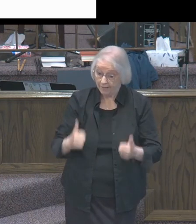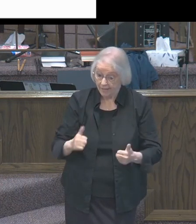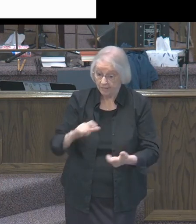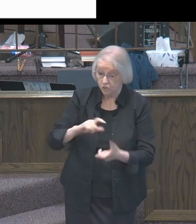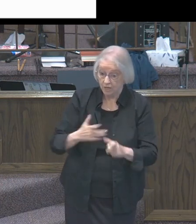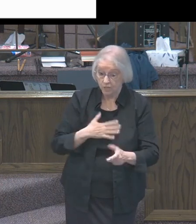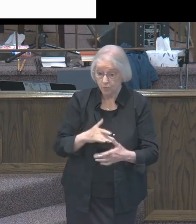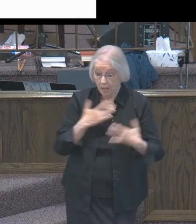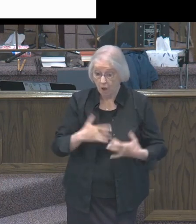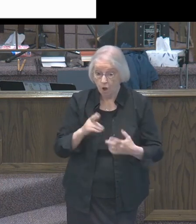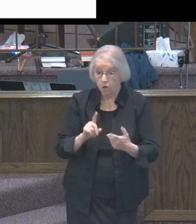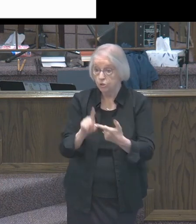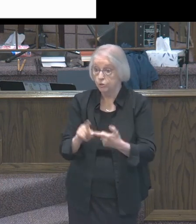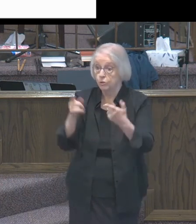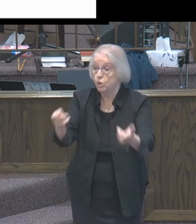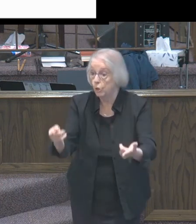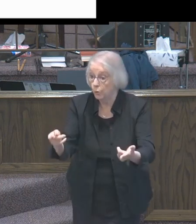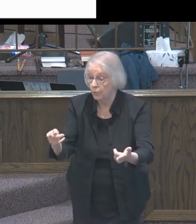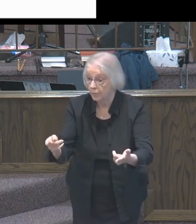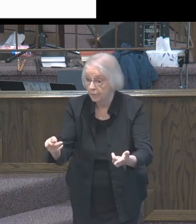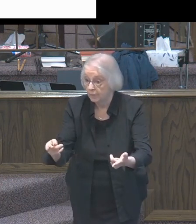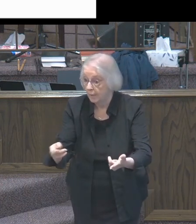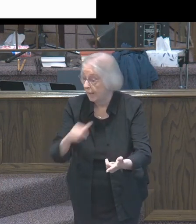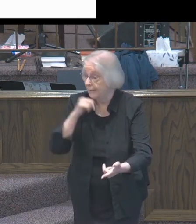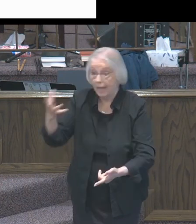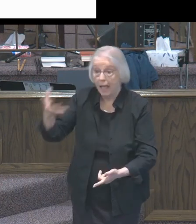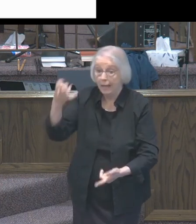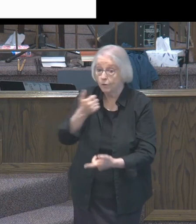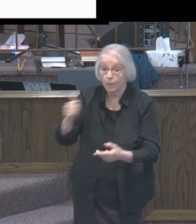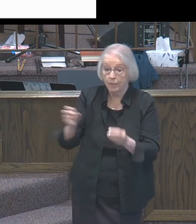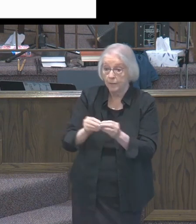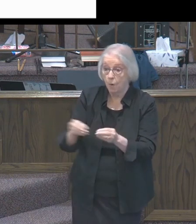We love to sing that song, "Change my heart, O God.